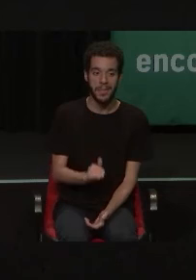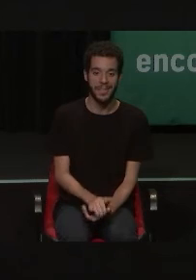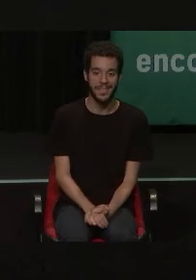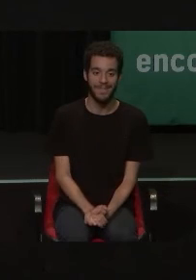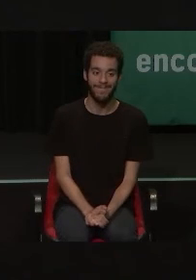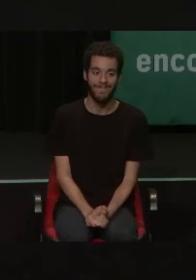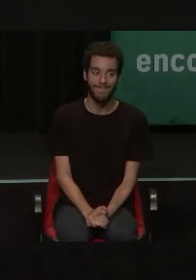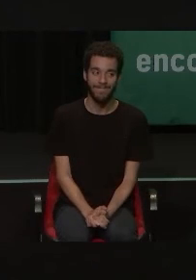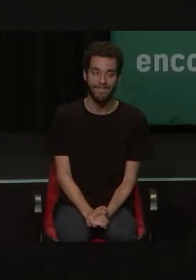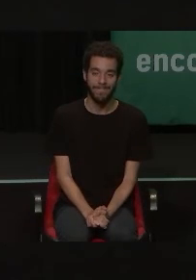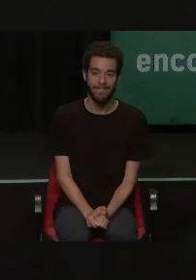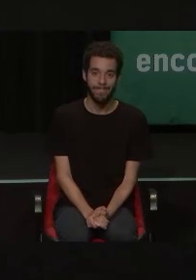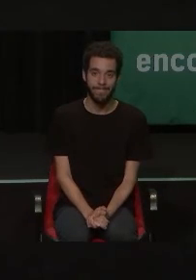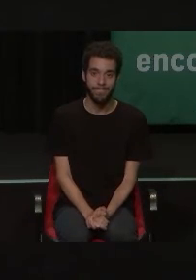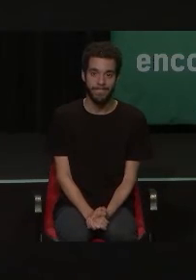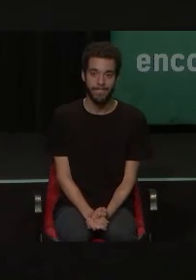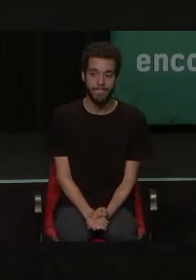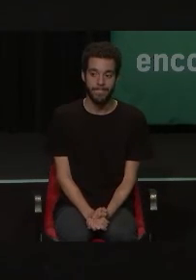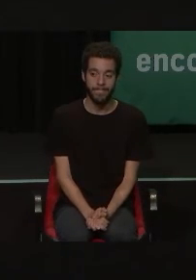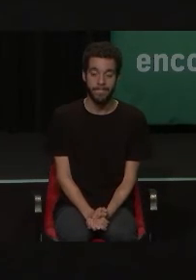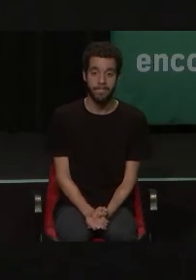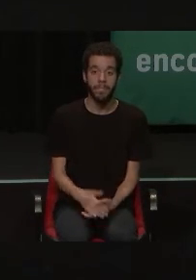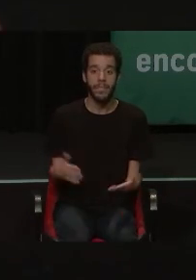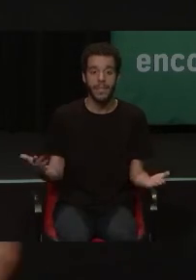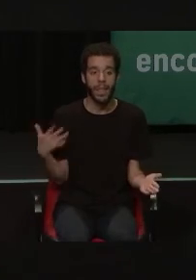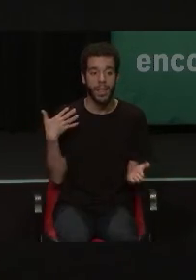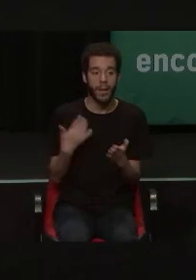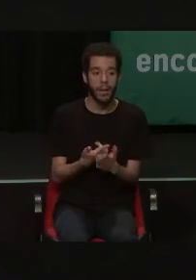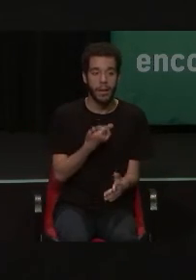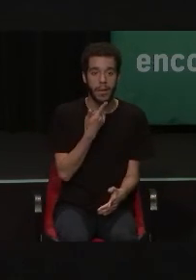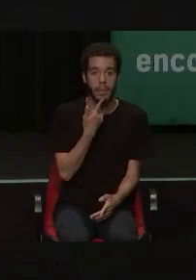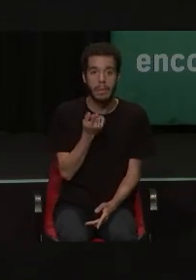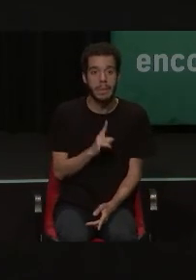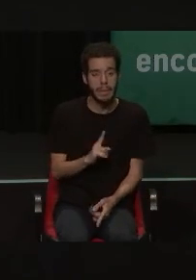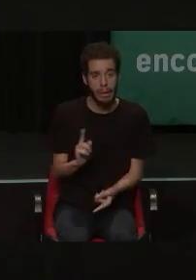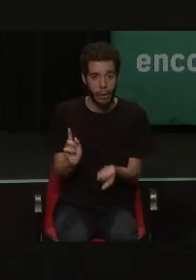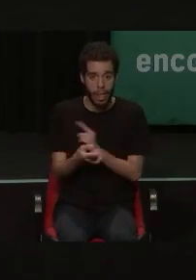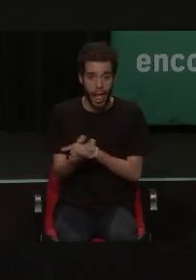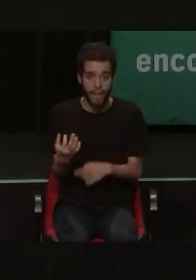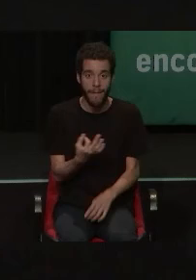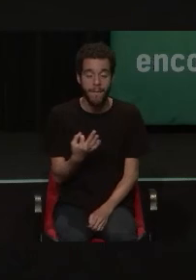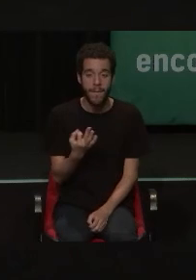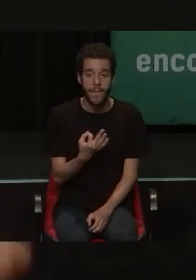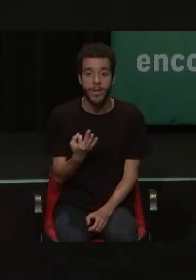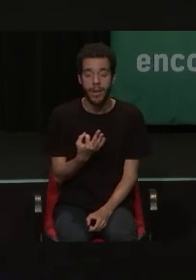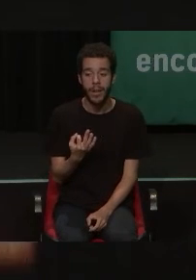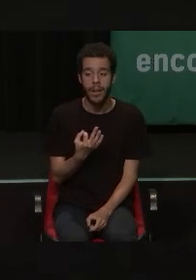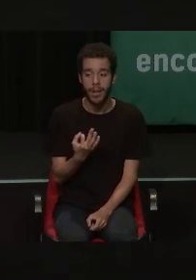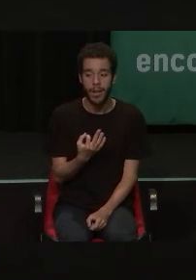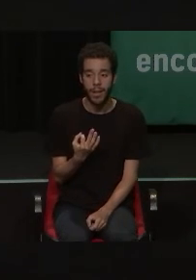our pets might transmit bacteria. I didn't quite understand. Wasn't not the other way around?